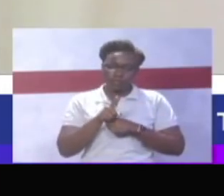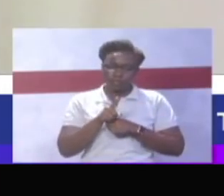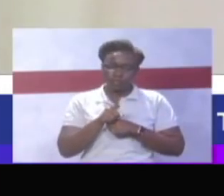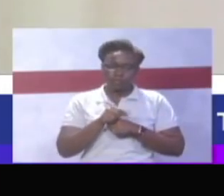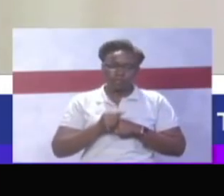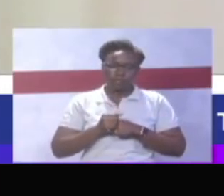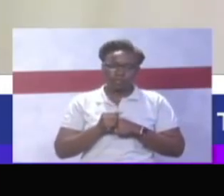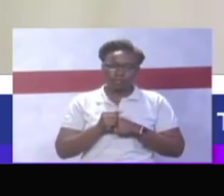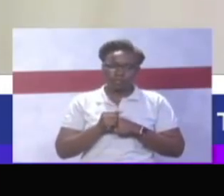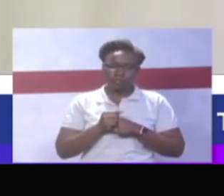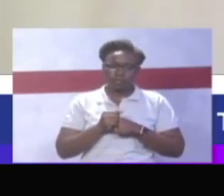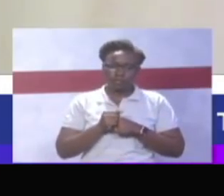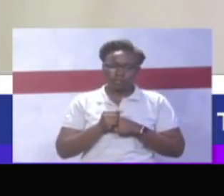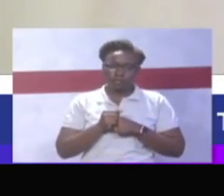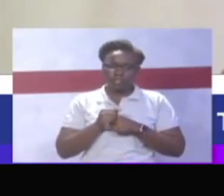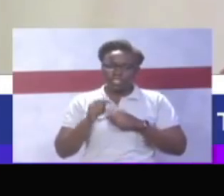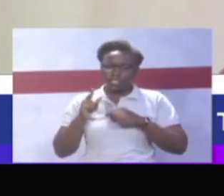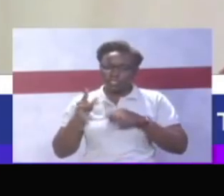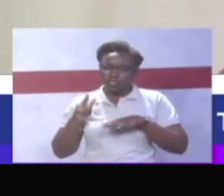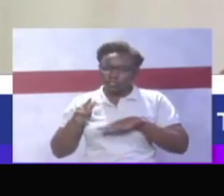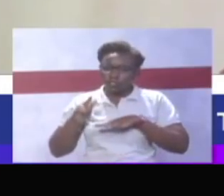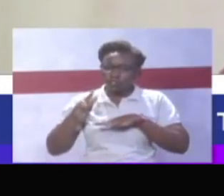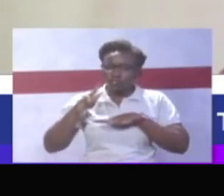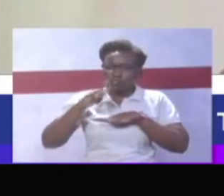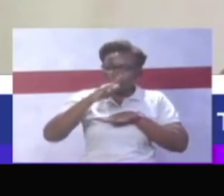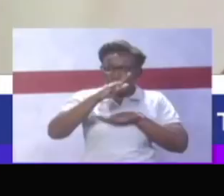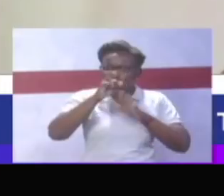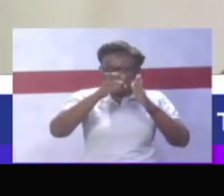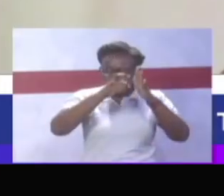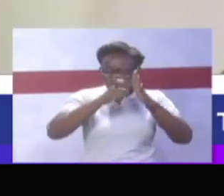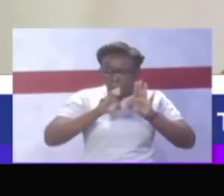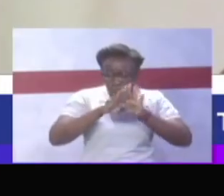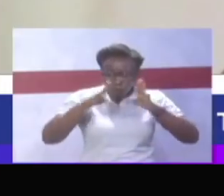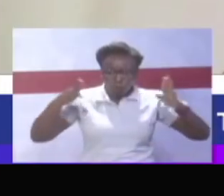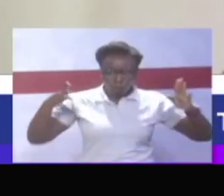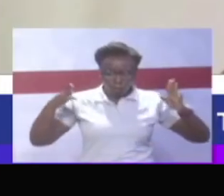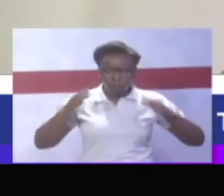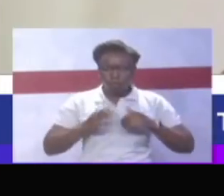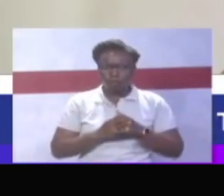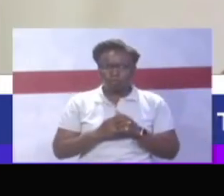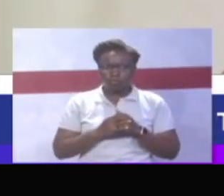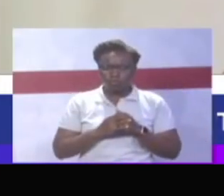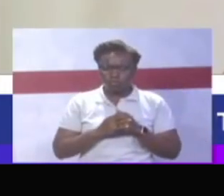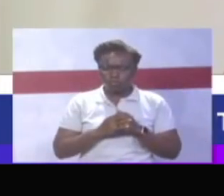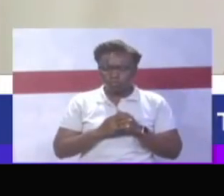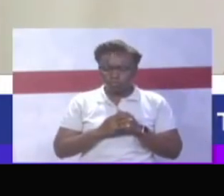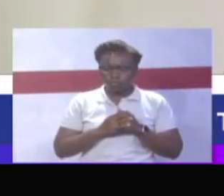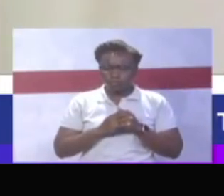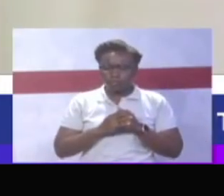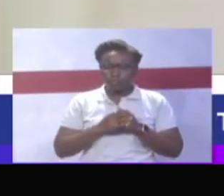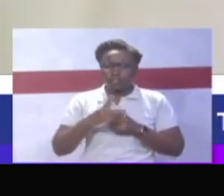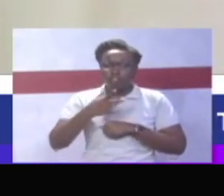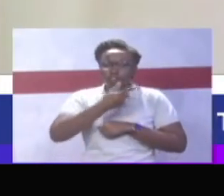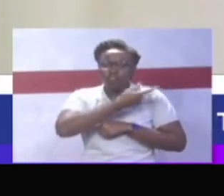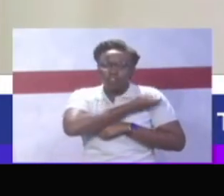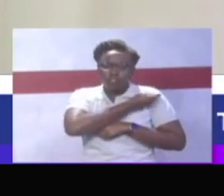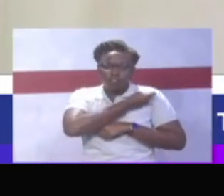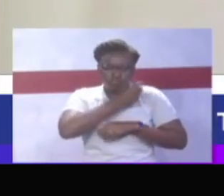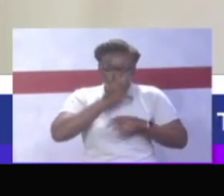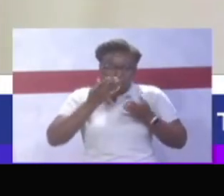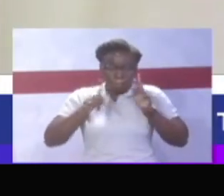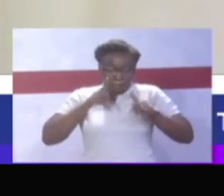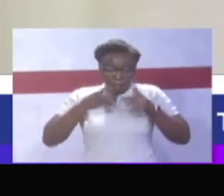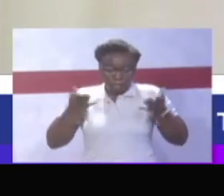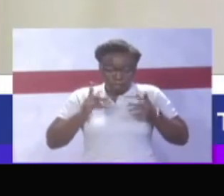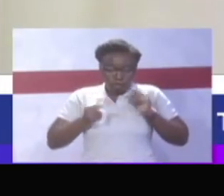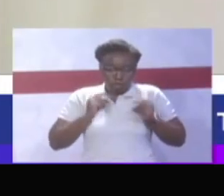reviewing the travel protocols and the current protocols for vaccinated nationals, based